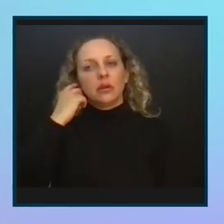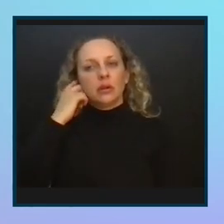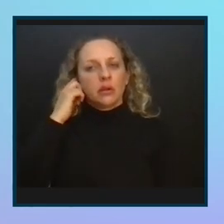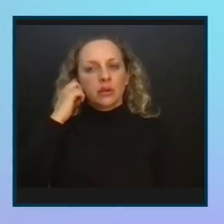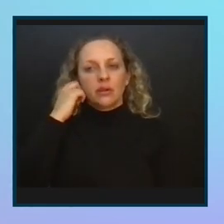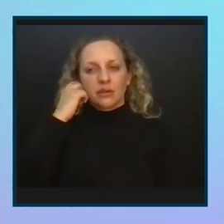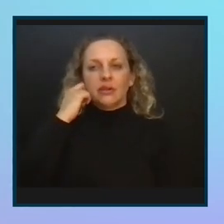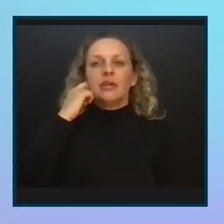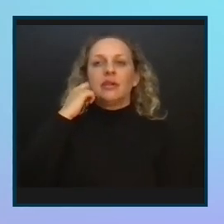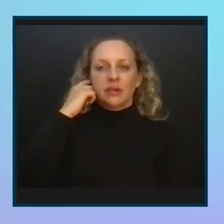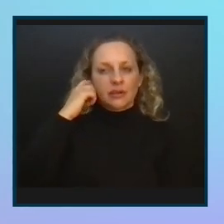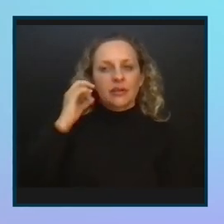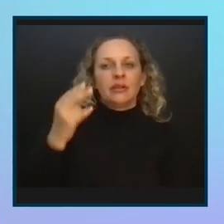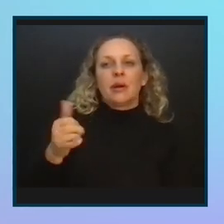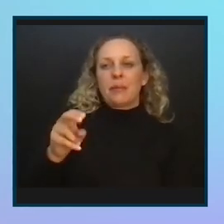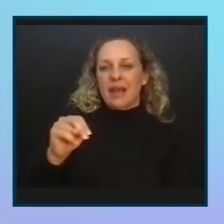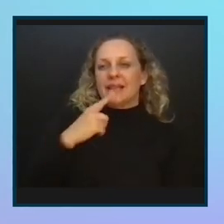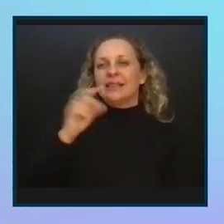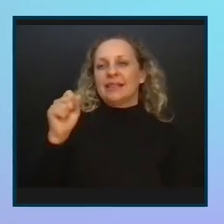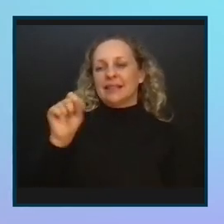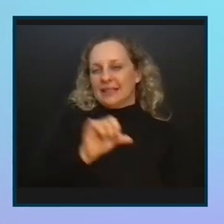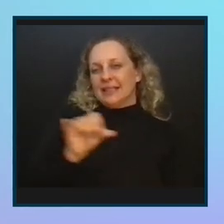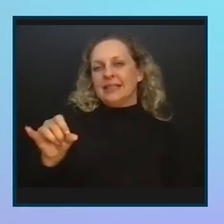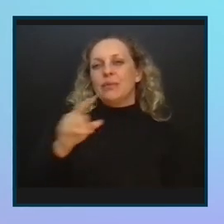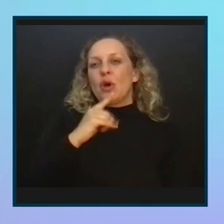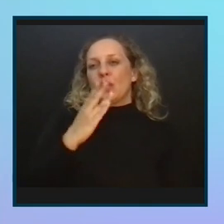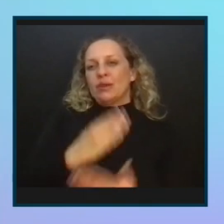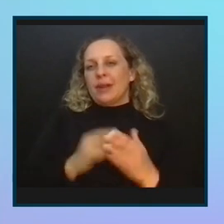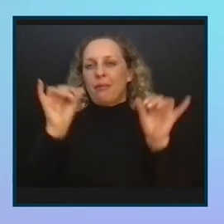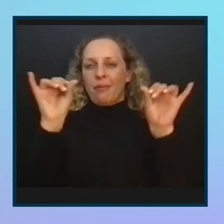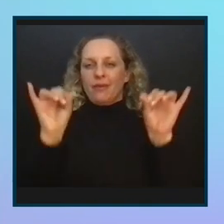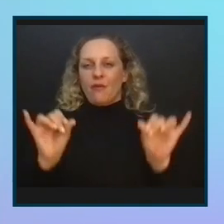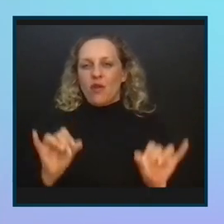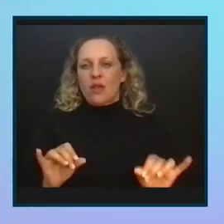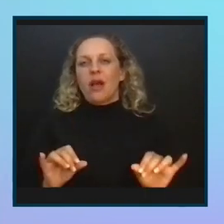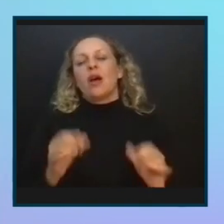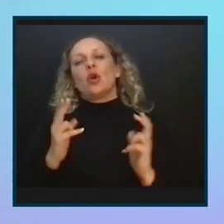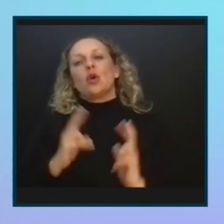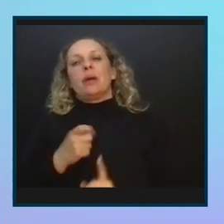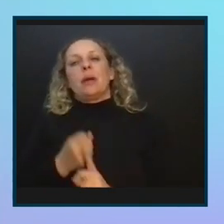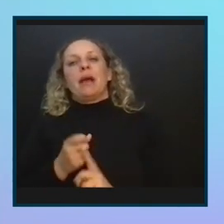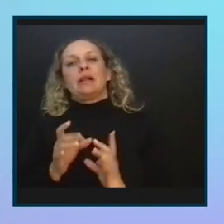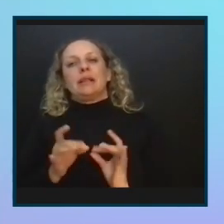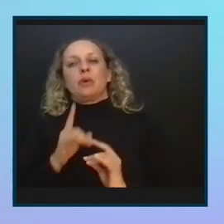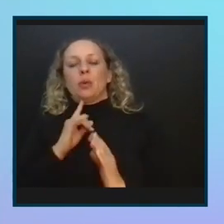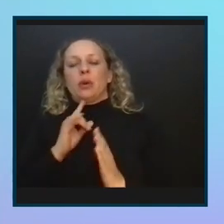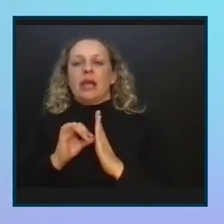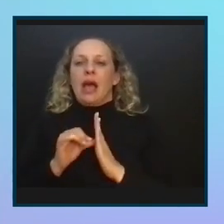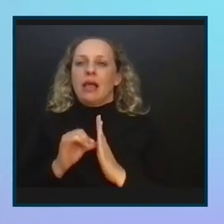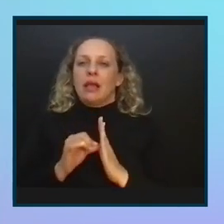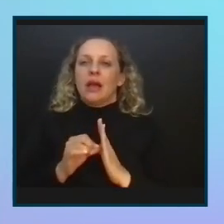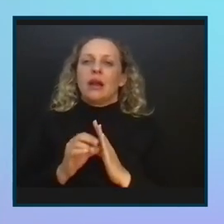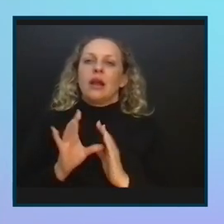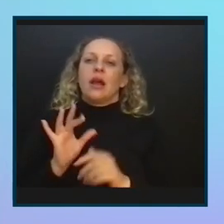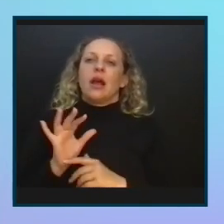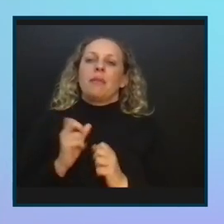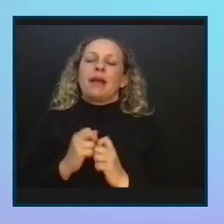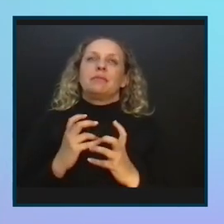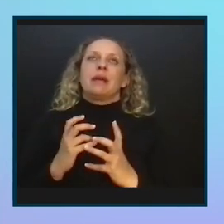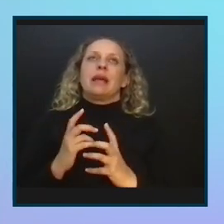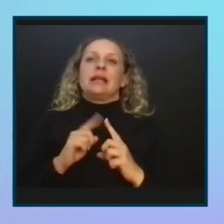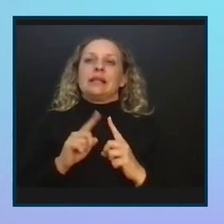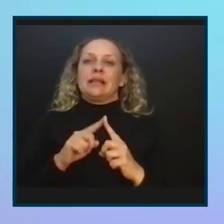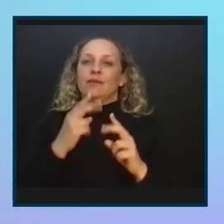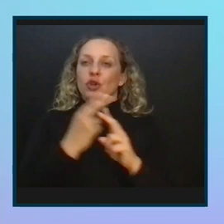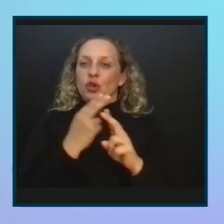It is similar to the use cases, and there is some overlap. The human impact statement is really highlighting as many